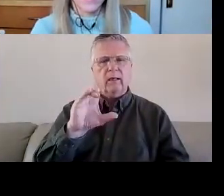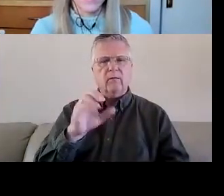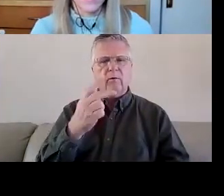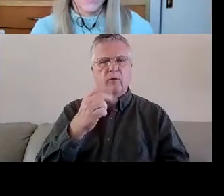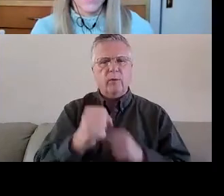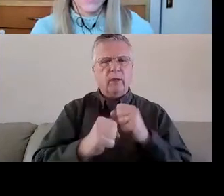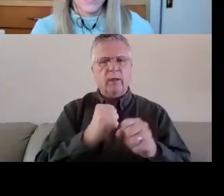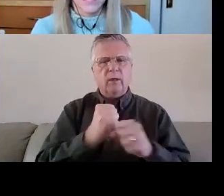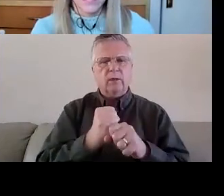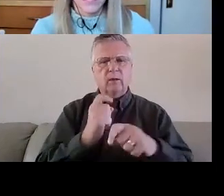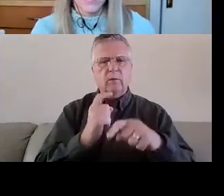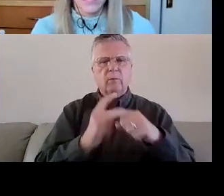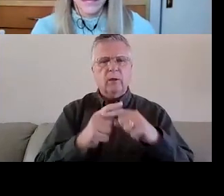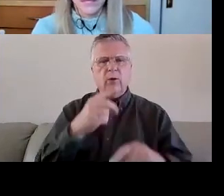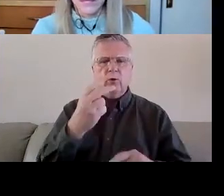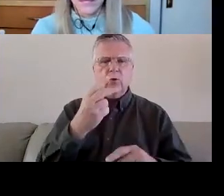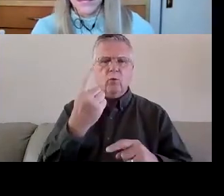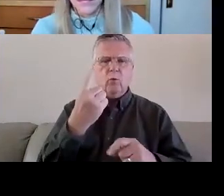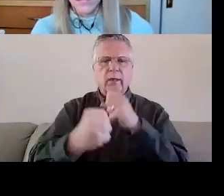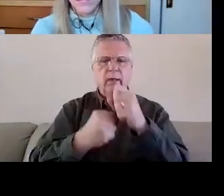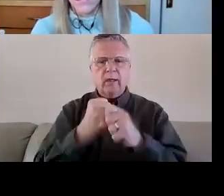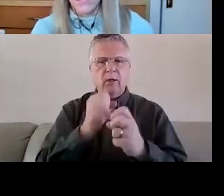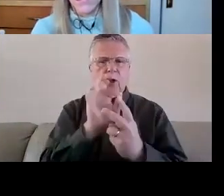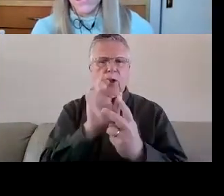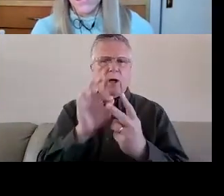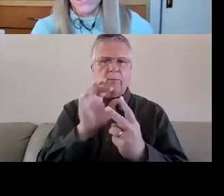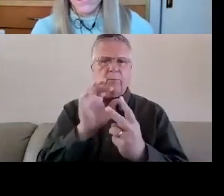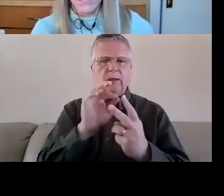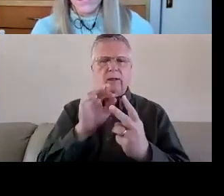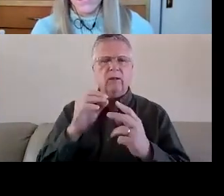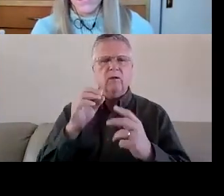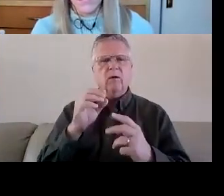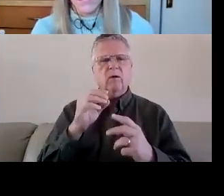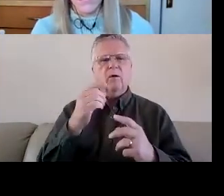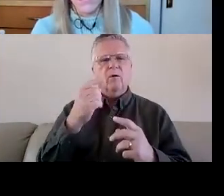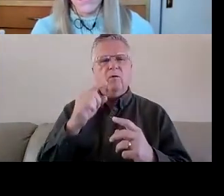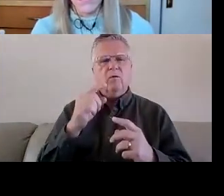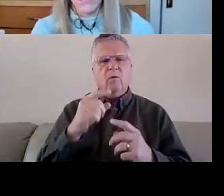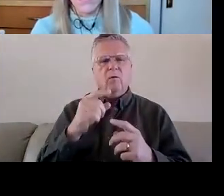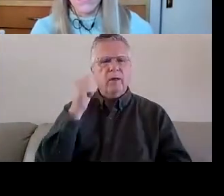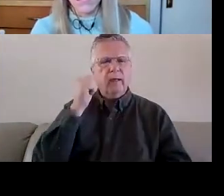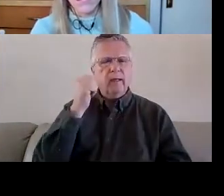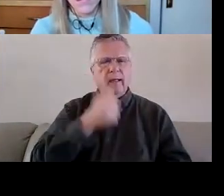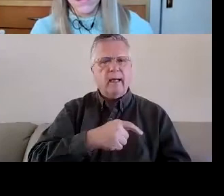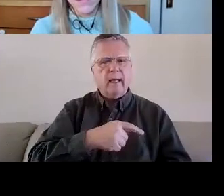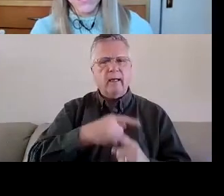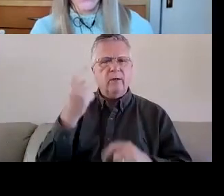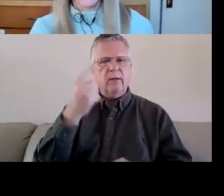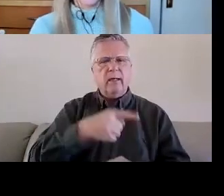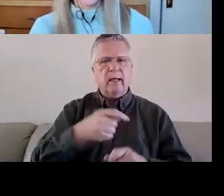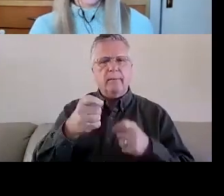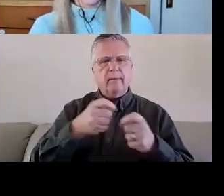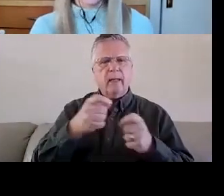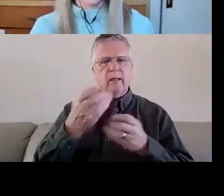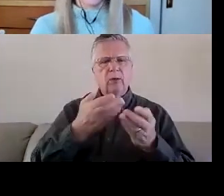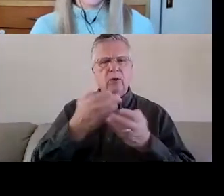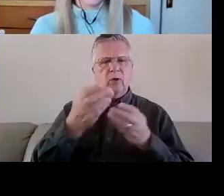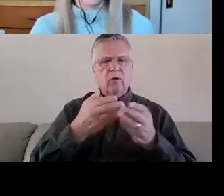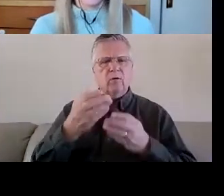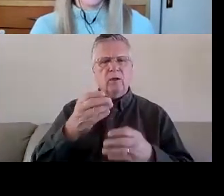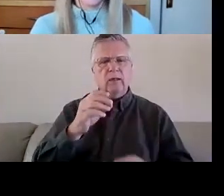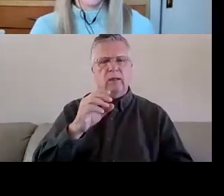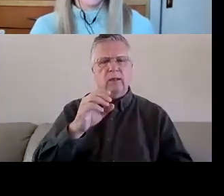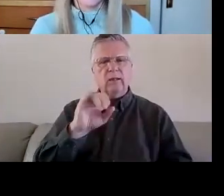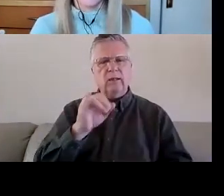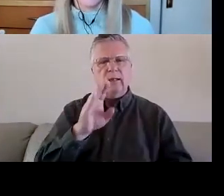plus 2 1-year options for the provision of today of the day-to-day managed services of the city JDE Edwards